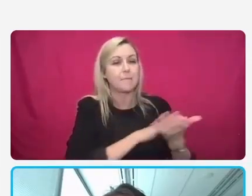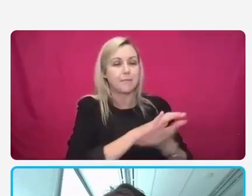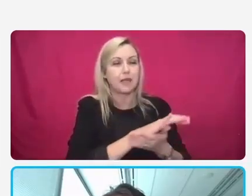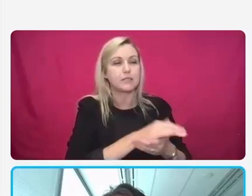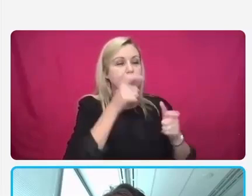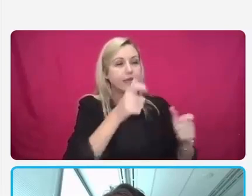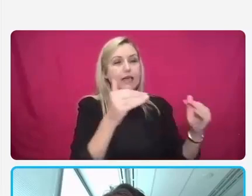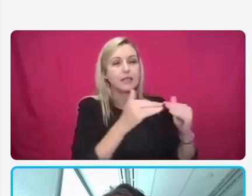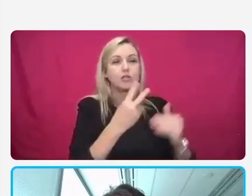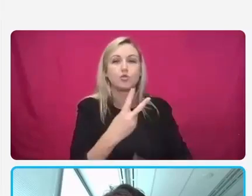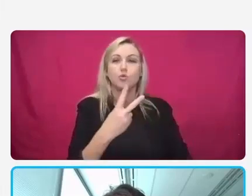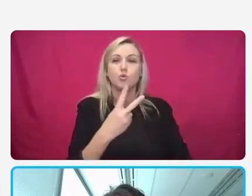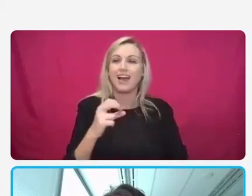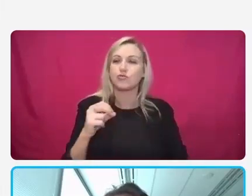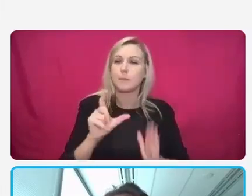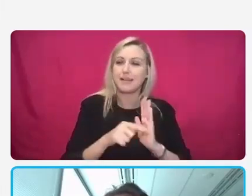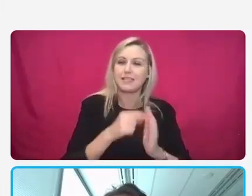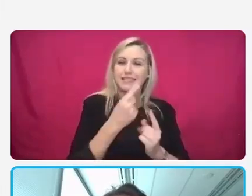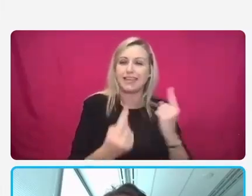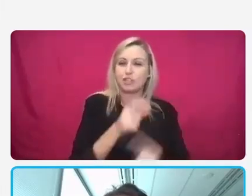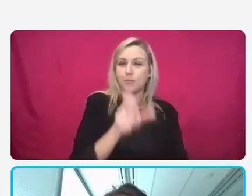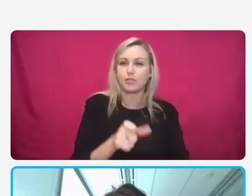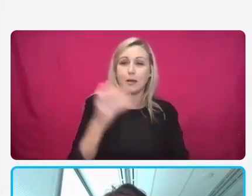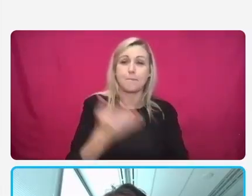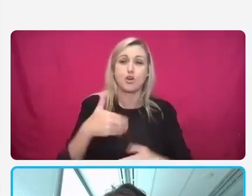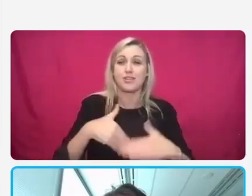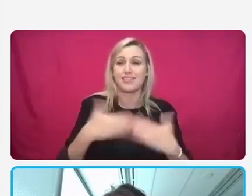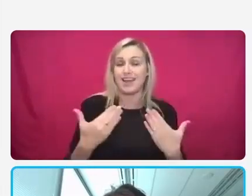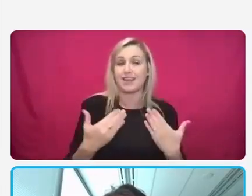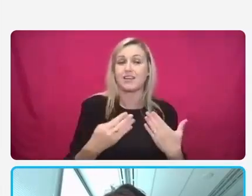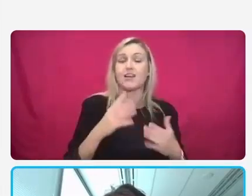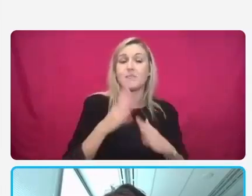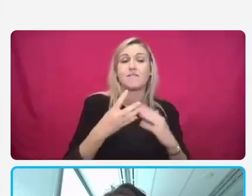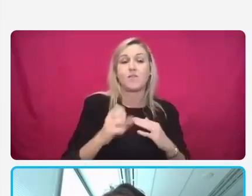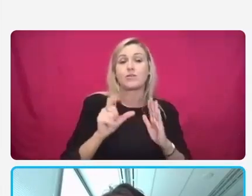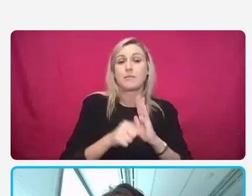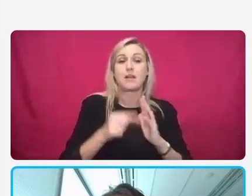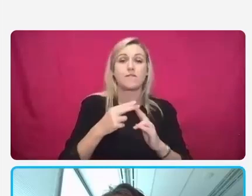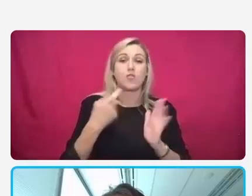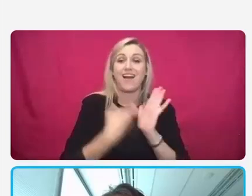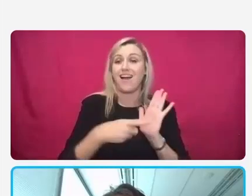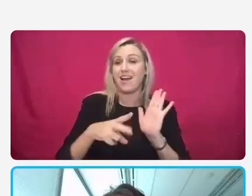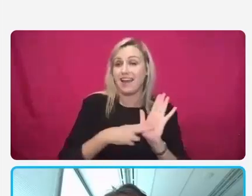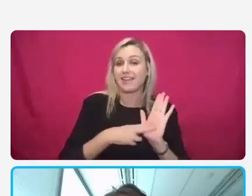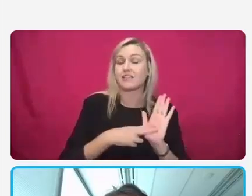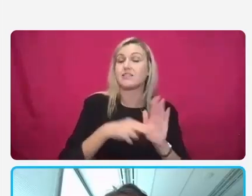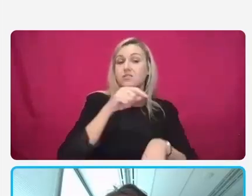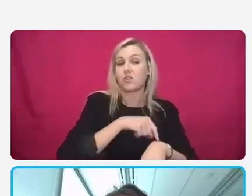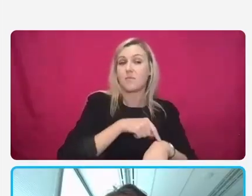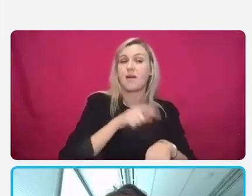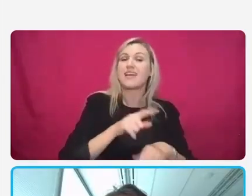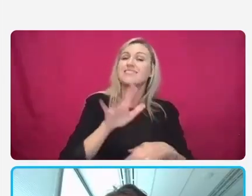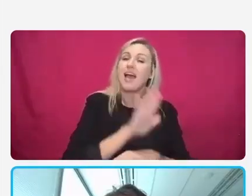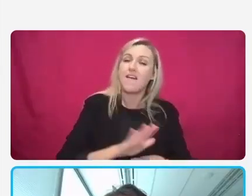200 minutes per resident per day, including 40 minutes of registered nurse time. It is important to note that this is an average